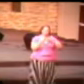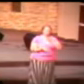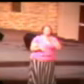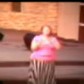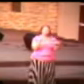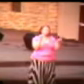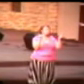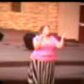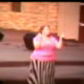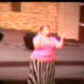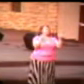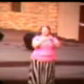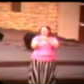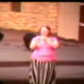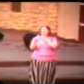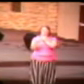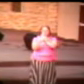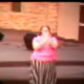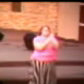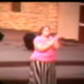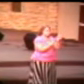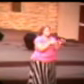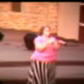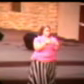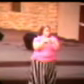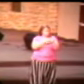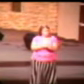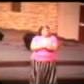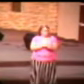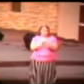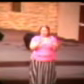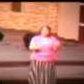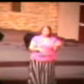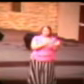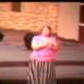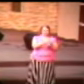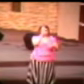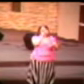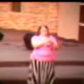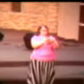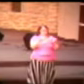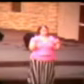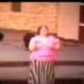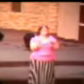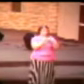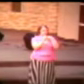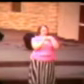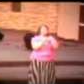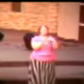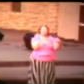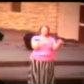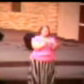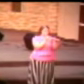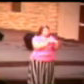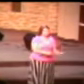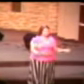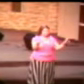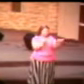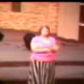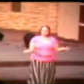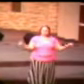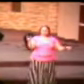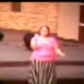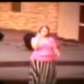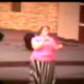wonders and signs performed by the apostles. All the believers were together, had everything in common. They sold